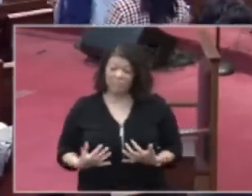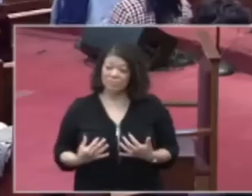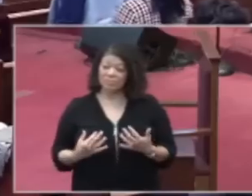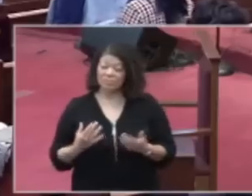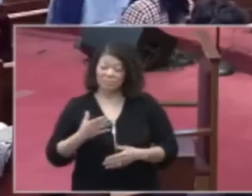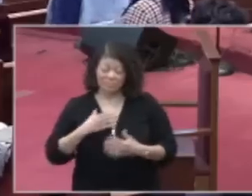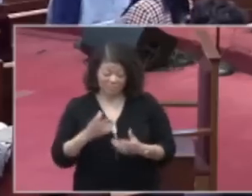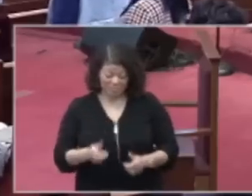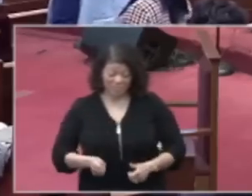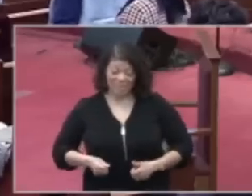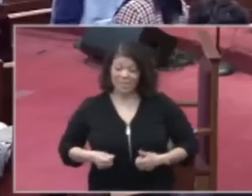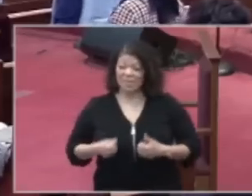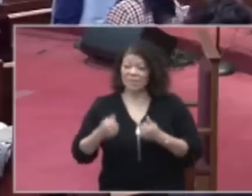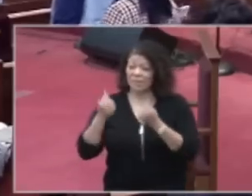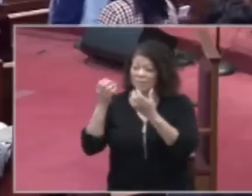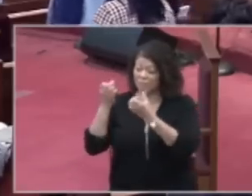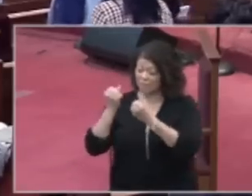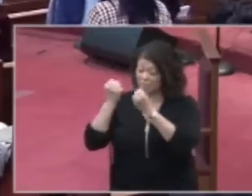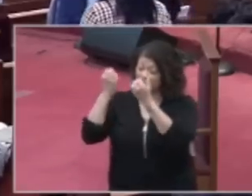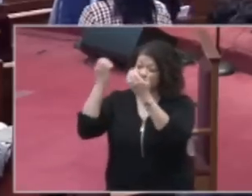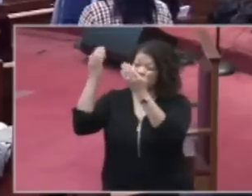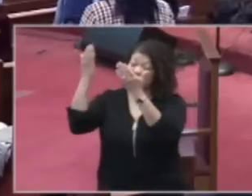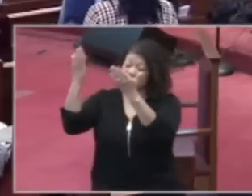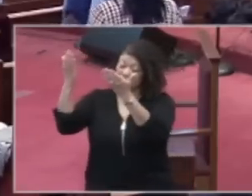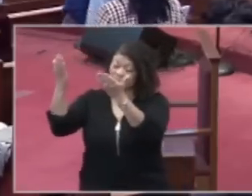I'll provide the